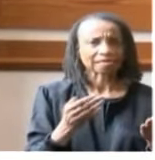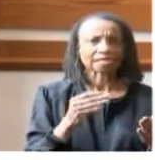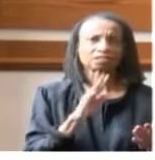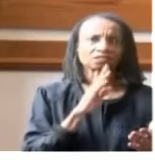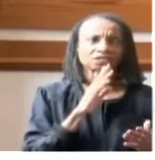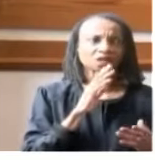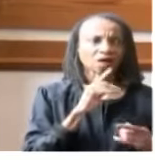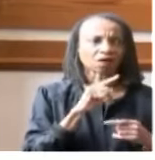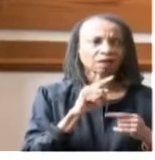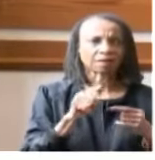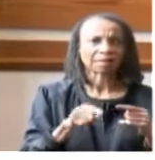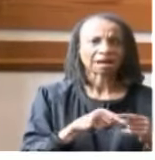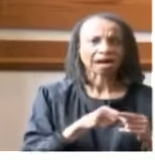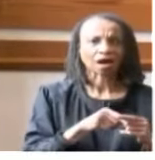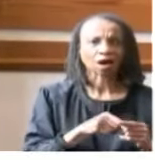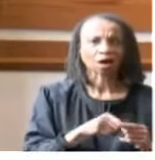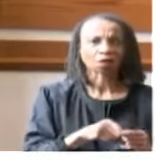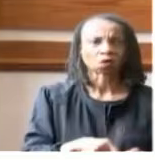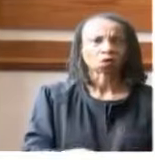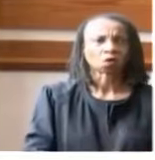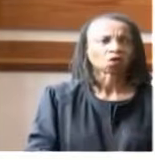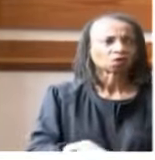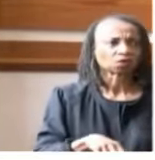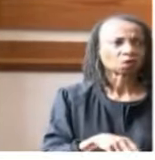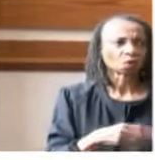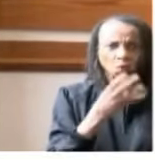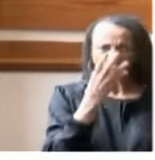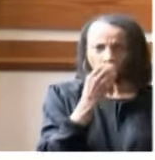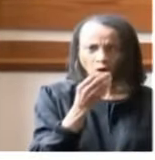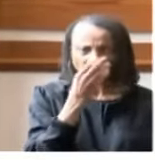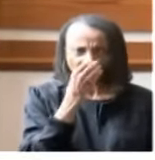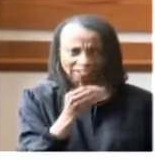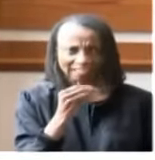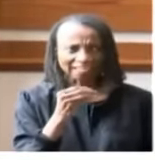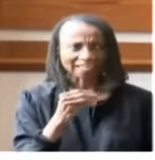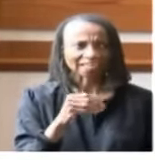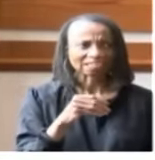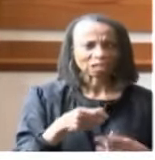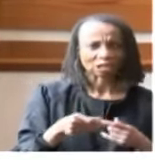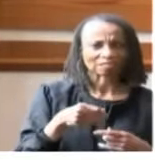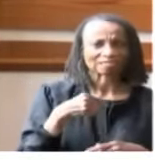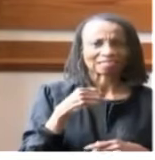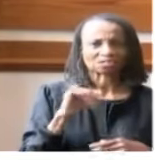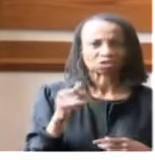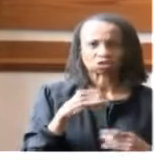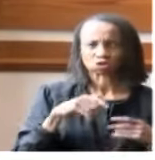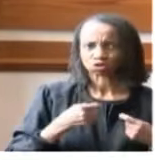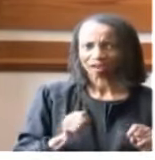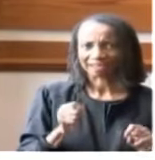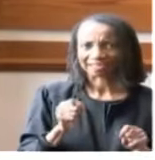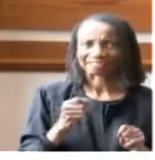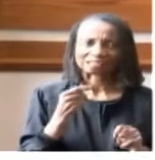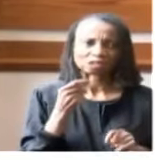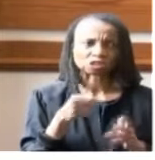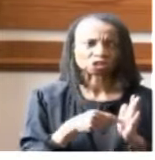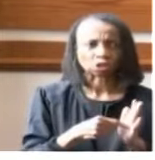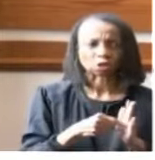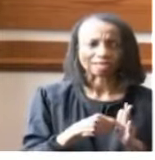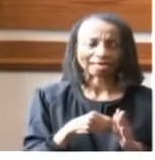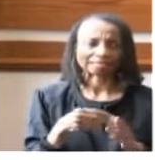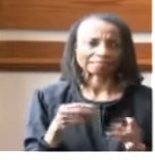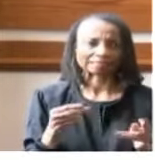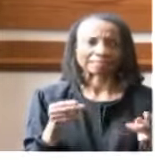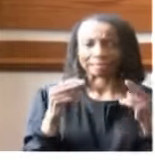come dressed in sheep's clothing. You ought to read the book where it says, be not deceived, God is